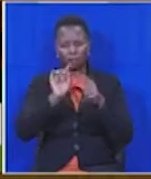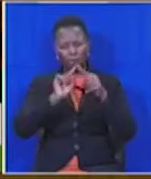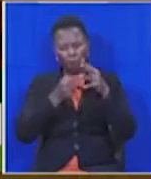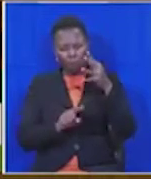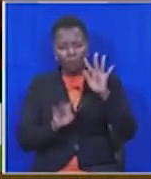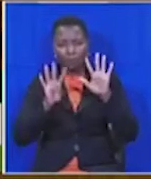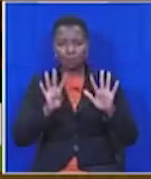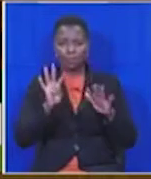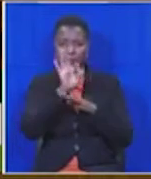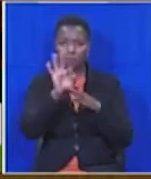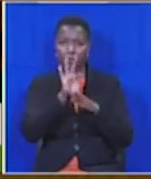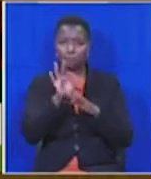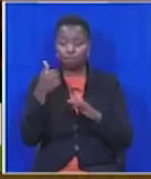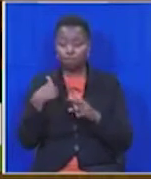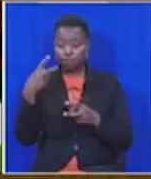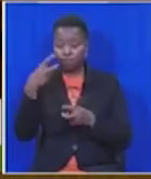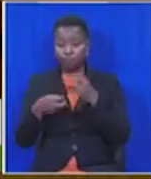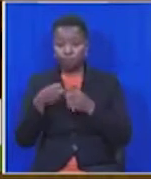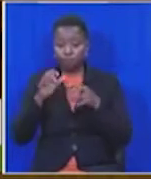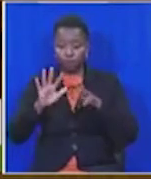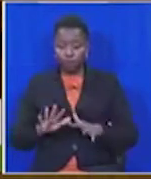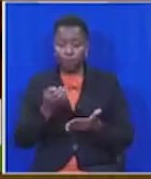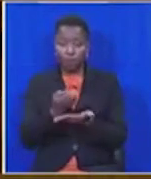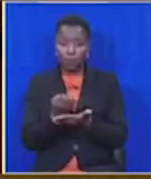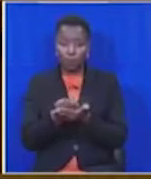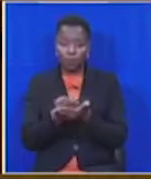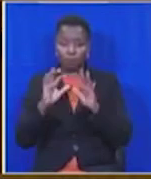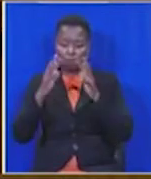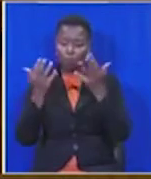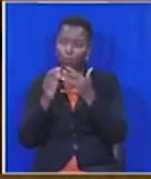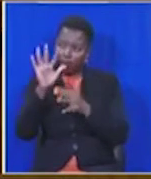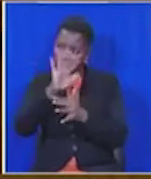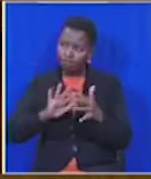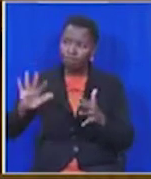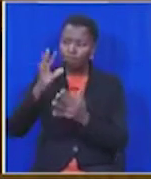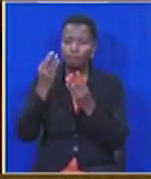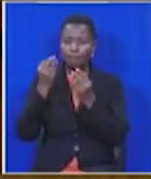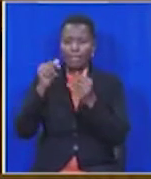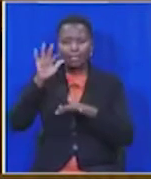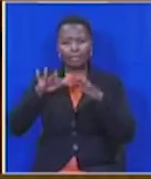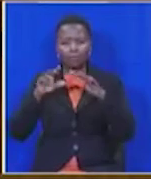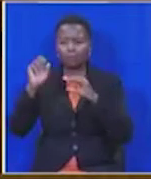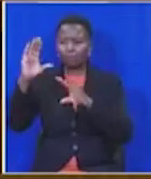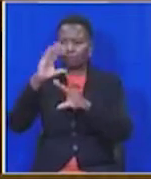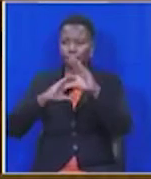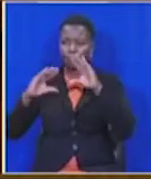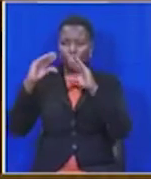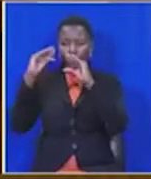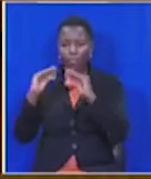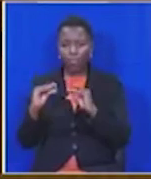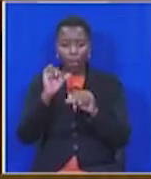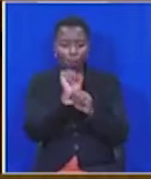our economy and even in the rest of the world is weak, investment is depressed, unemployment is